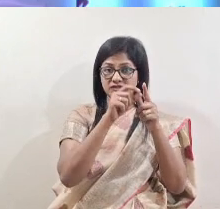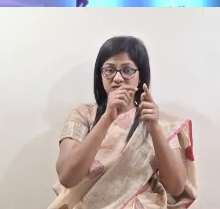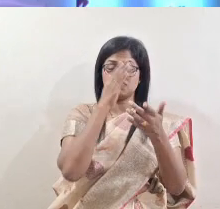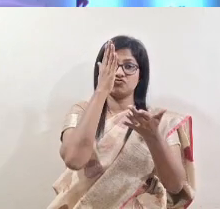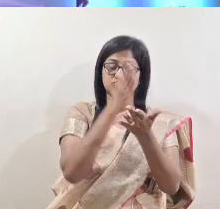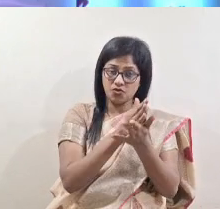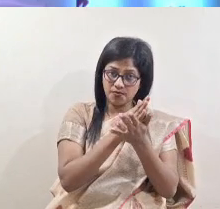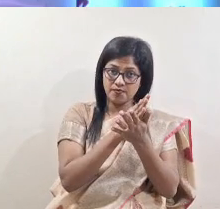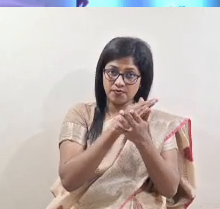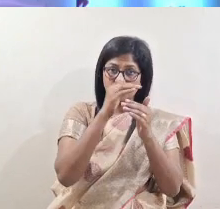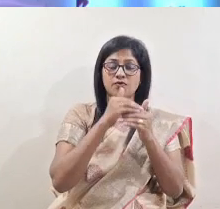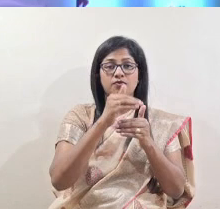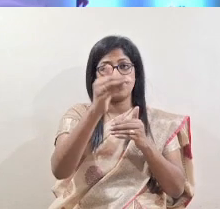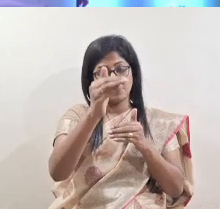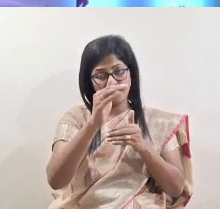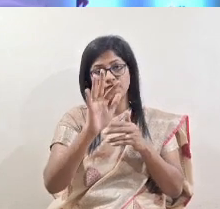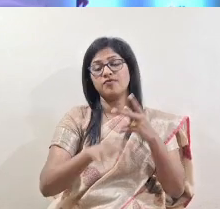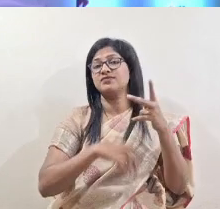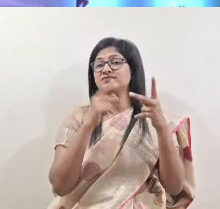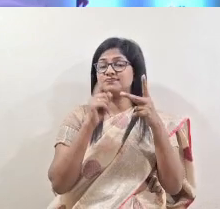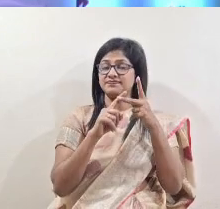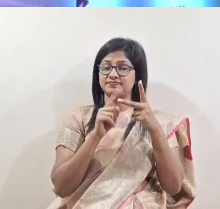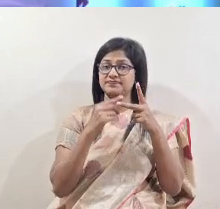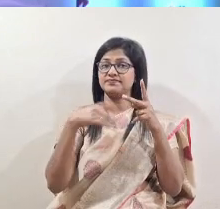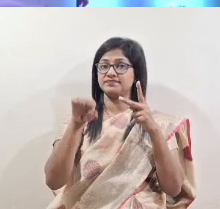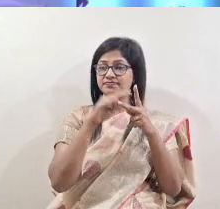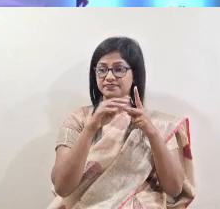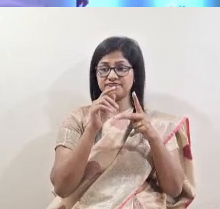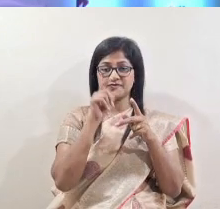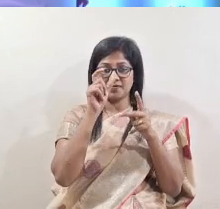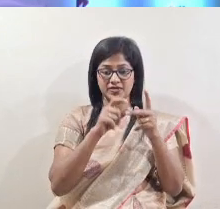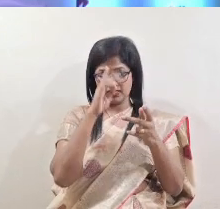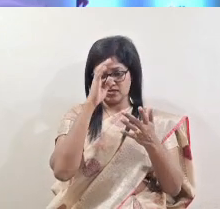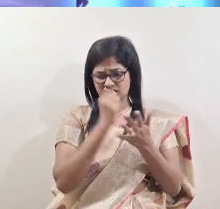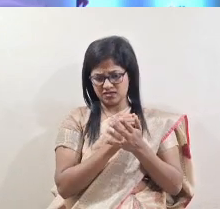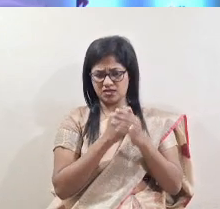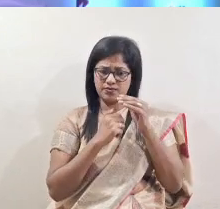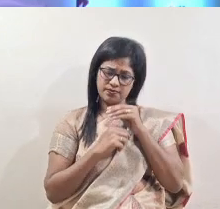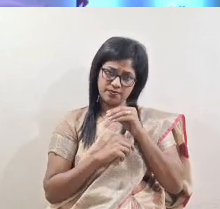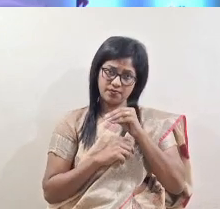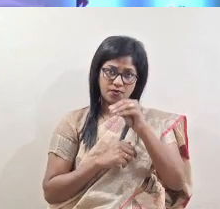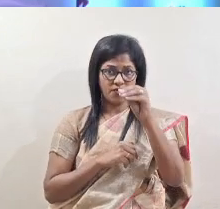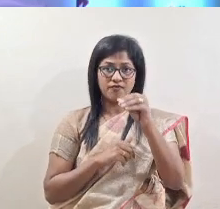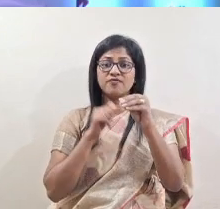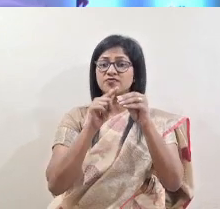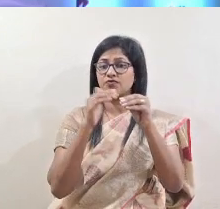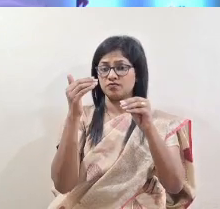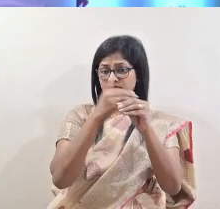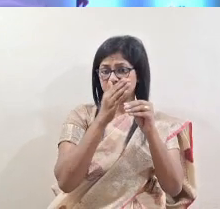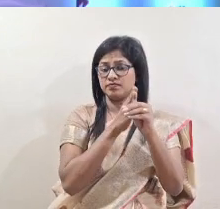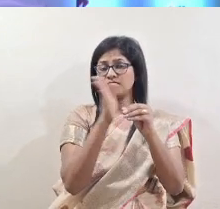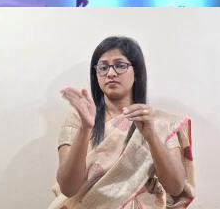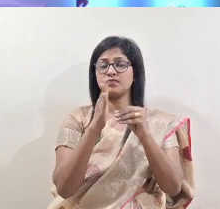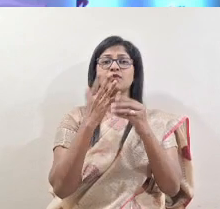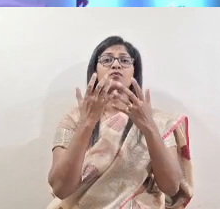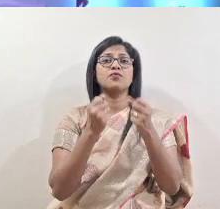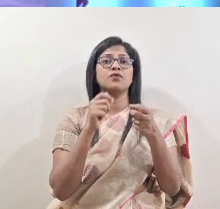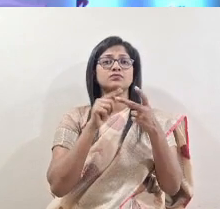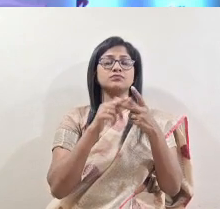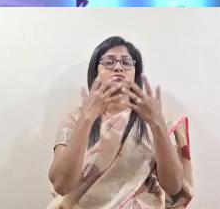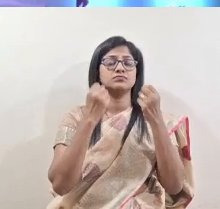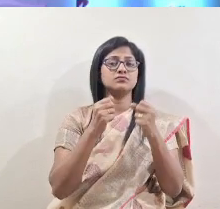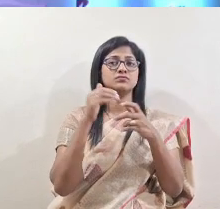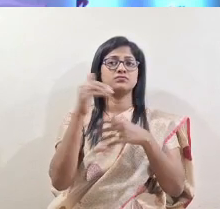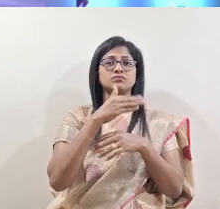to pause or to move forward. And in the second level, given that the pedestrian is decided to move, which direction would he or she be